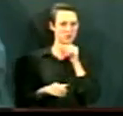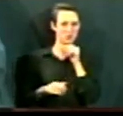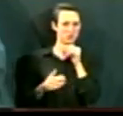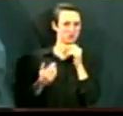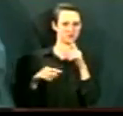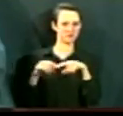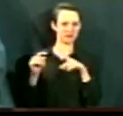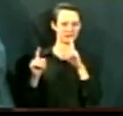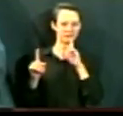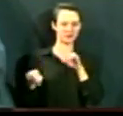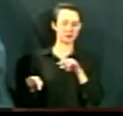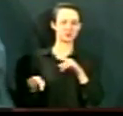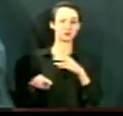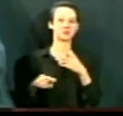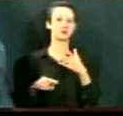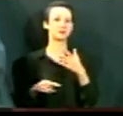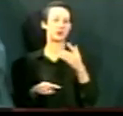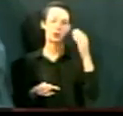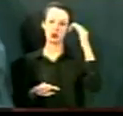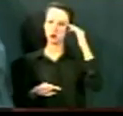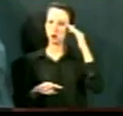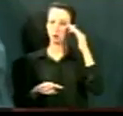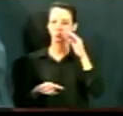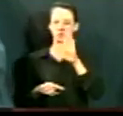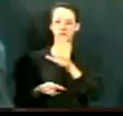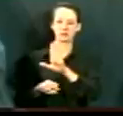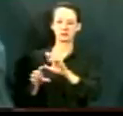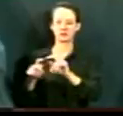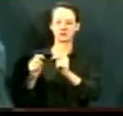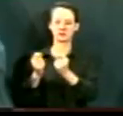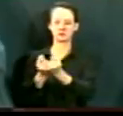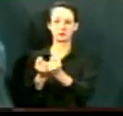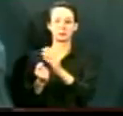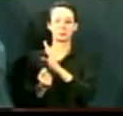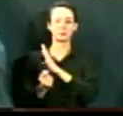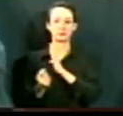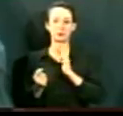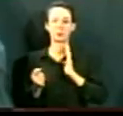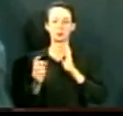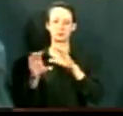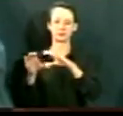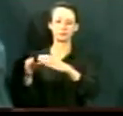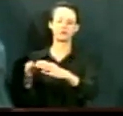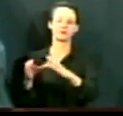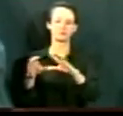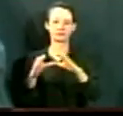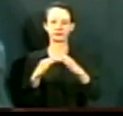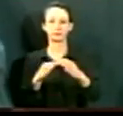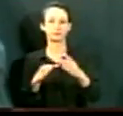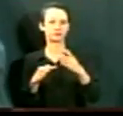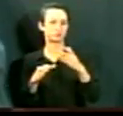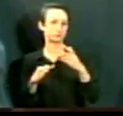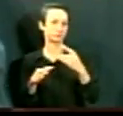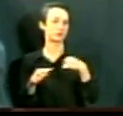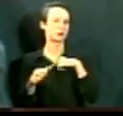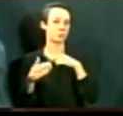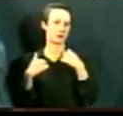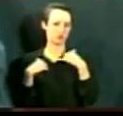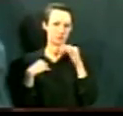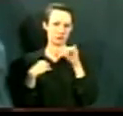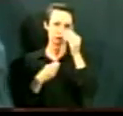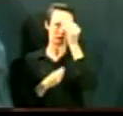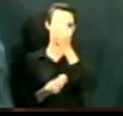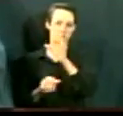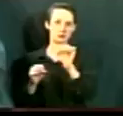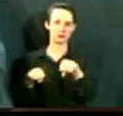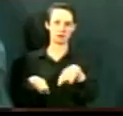our organization, but I know that they, as a collective team, the board's team and our team, we have that. I bet you that they can get